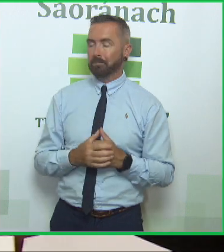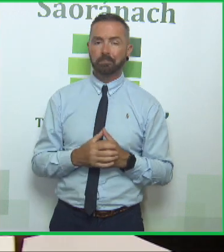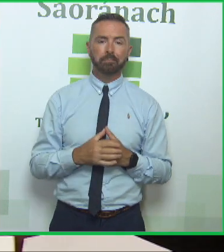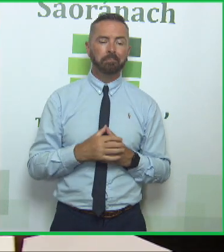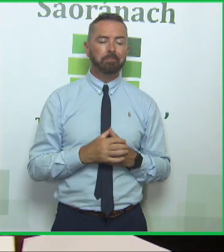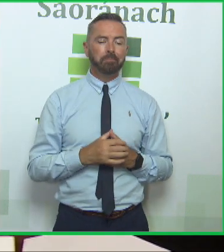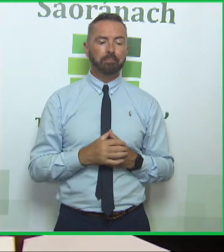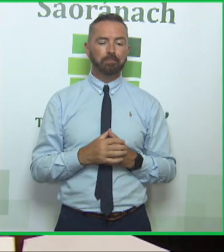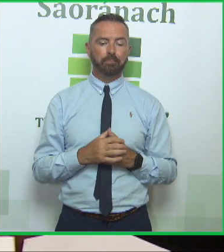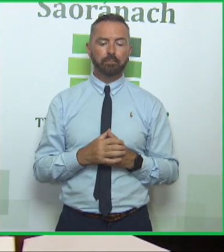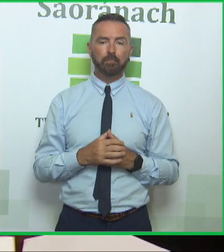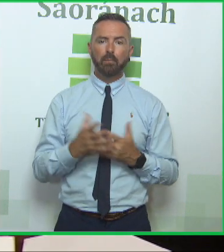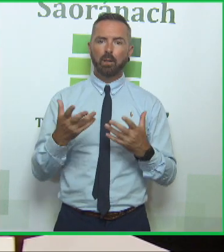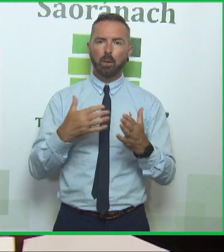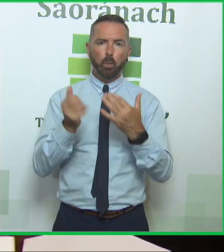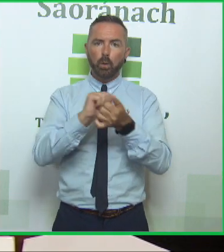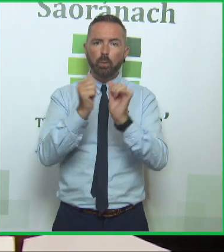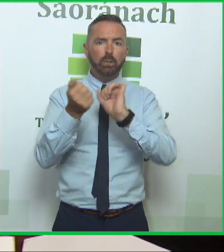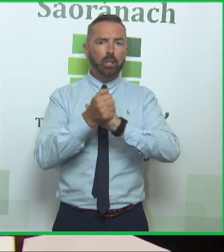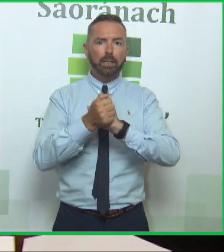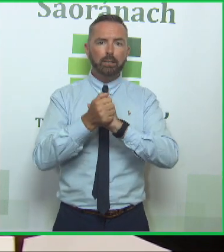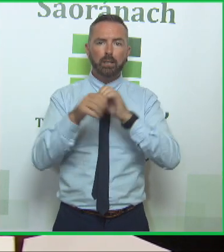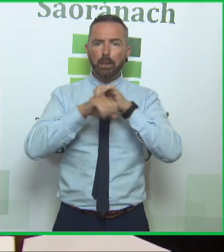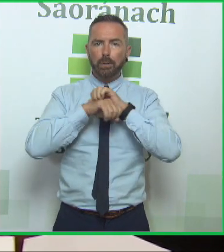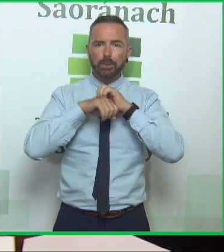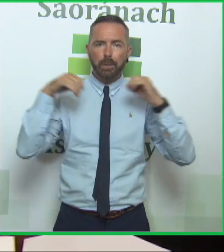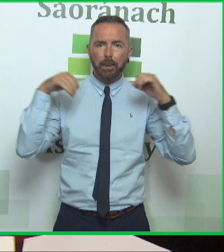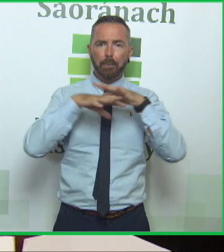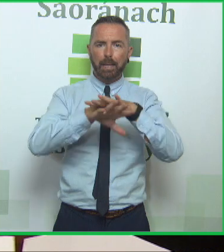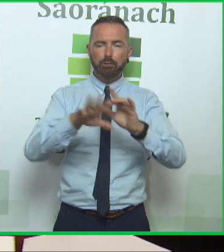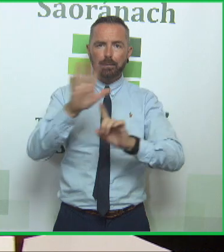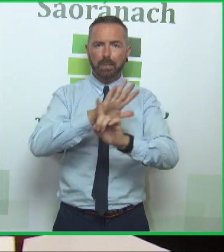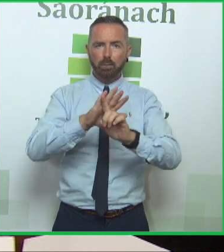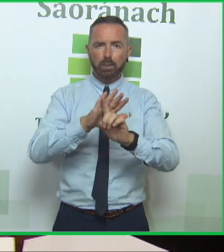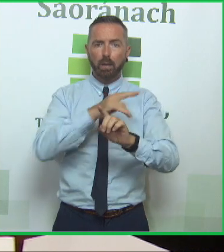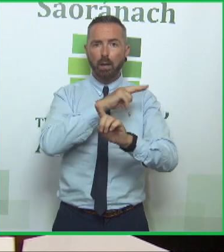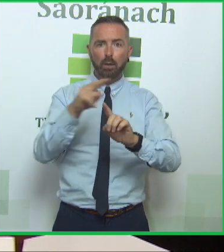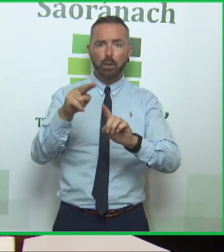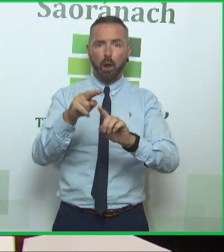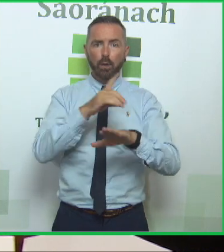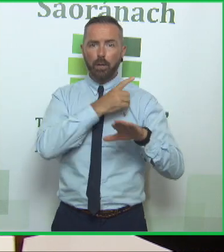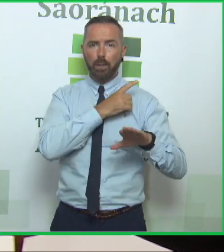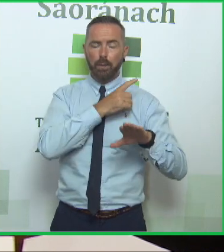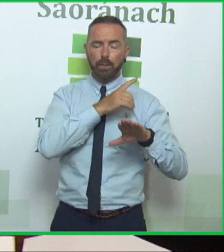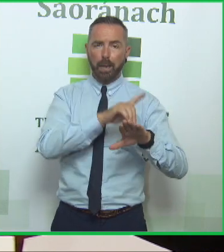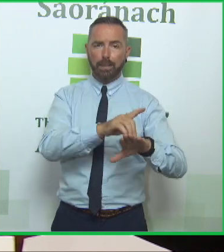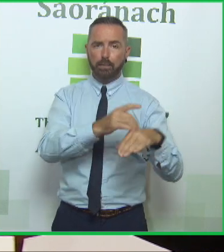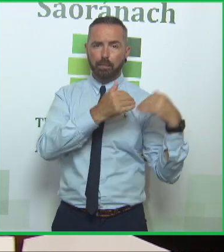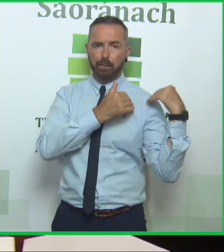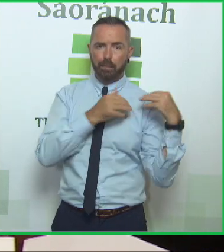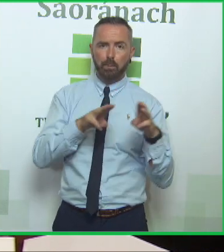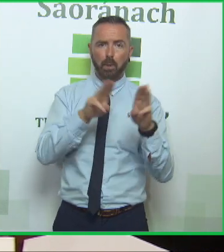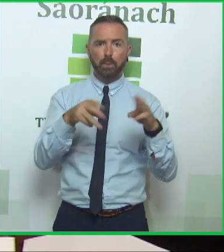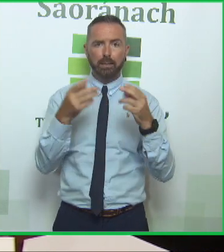I suppose looking at changing the mainstream dialogue, we need to recognise that non-dependent populations need harm reduction. We need to encourage them to engage with